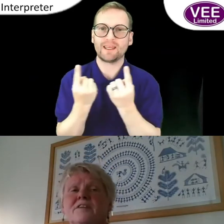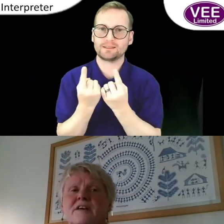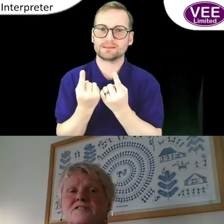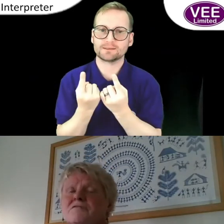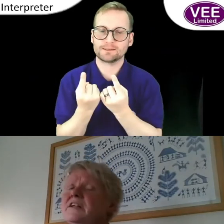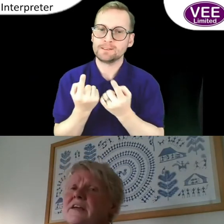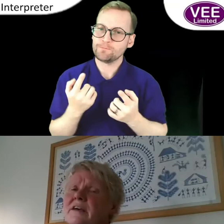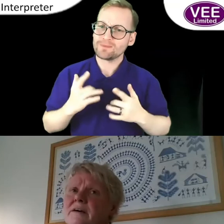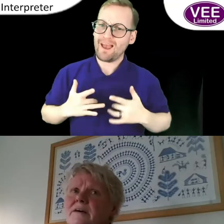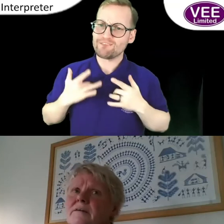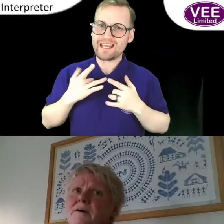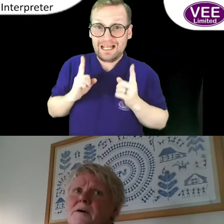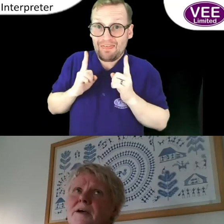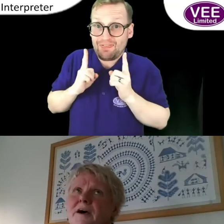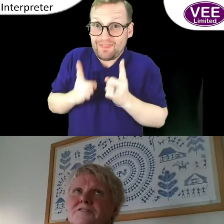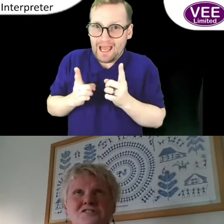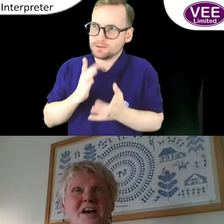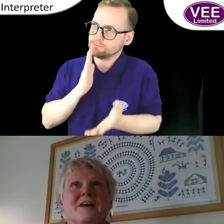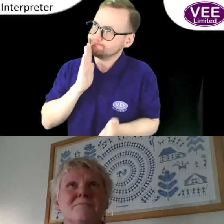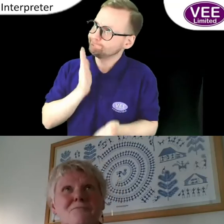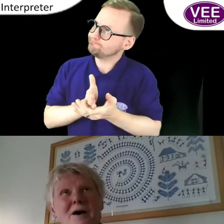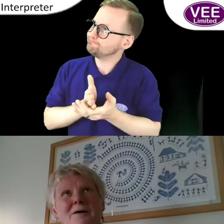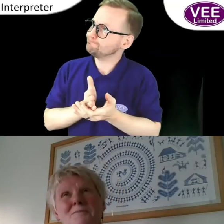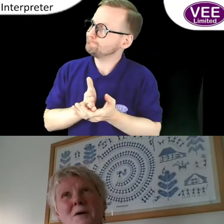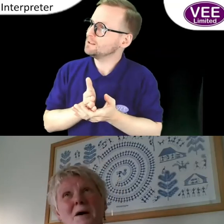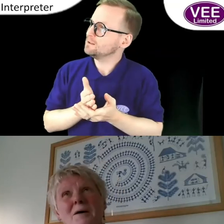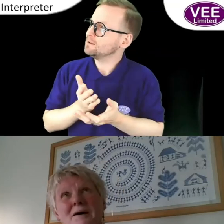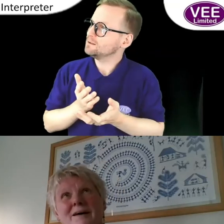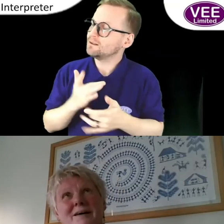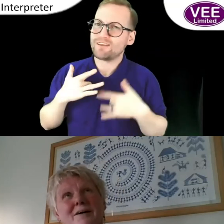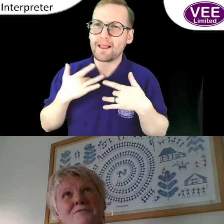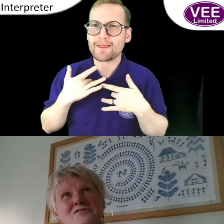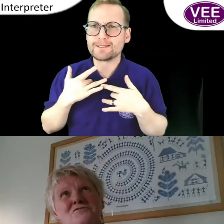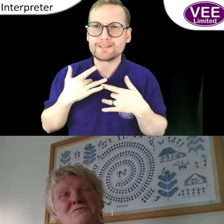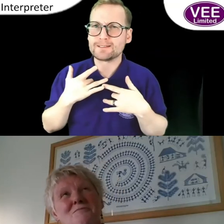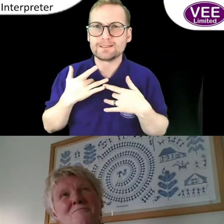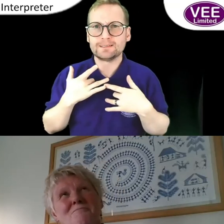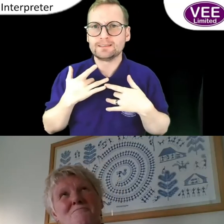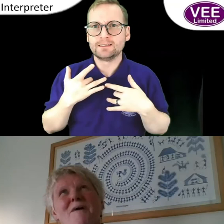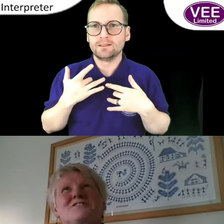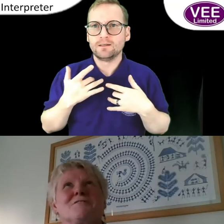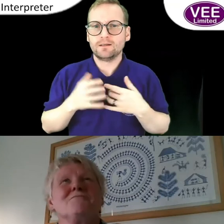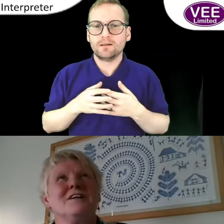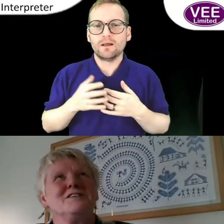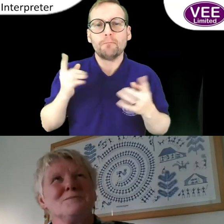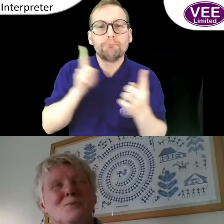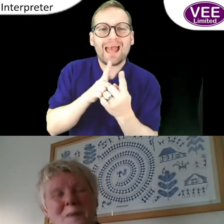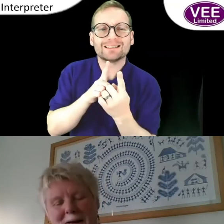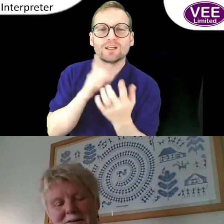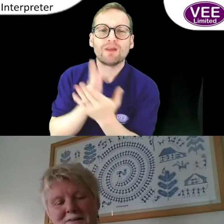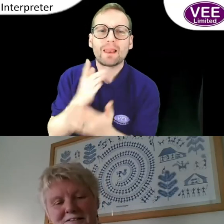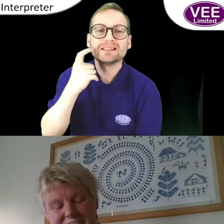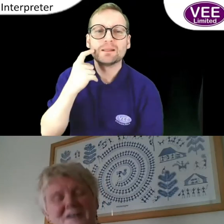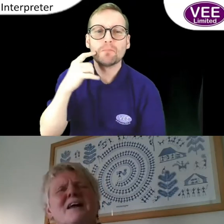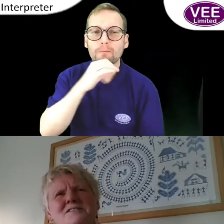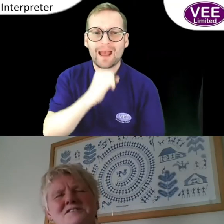I think that's really, as I say, I first met a really simple man